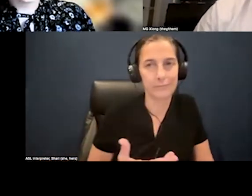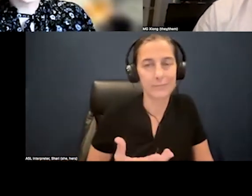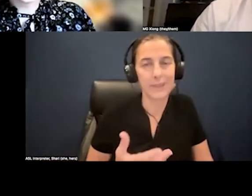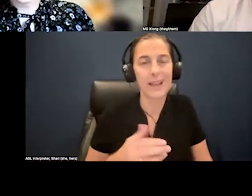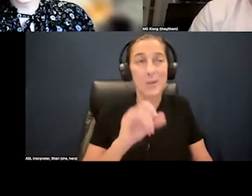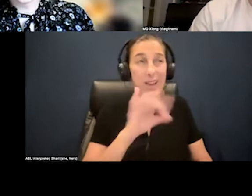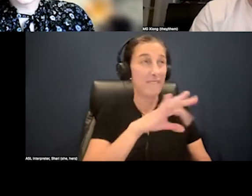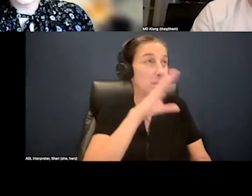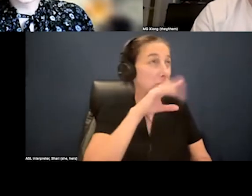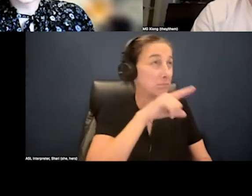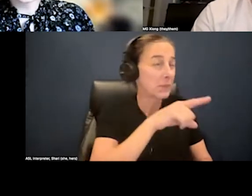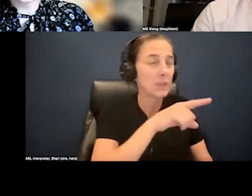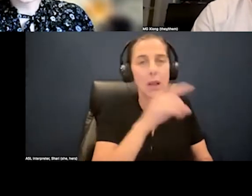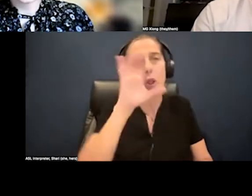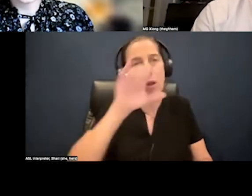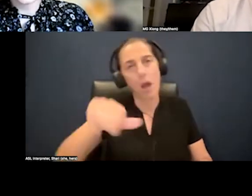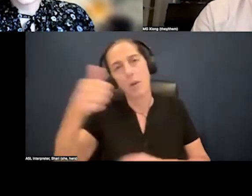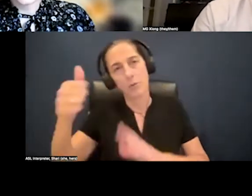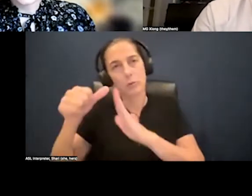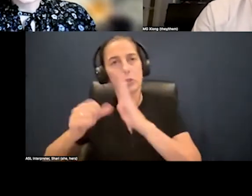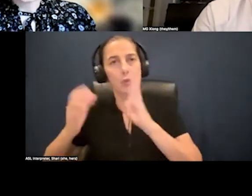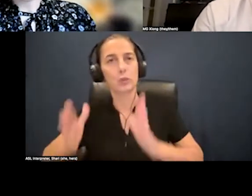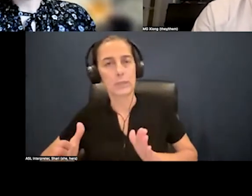Yeah, in terms of surgery, I think